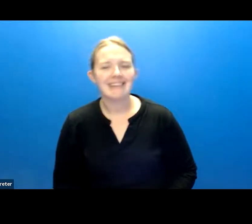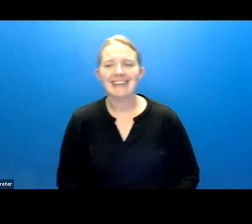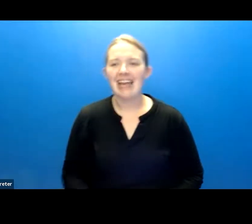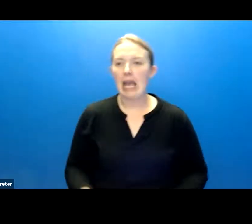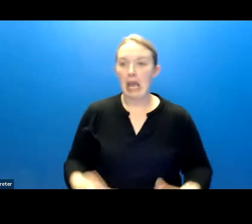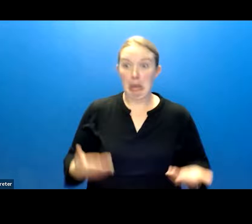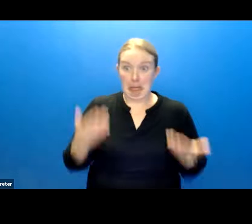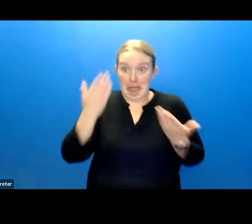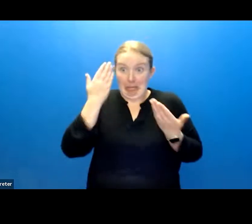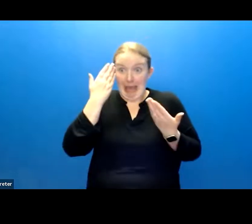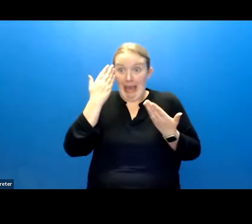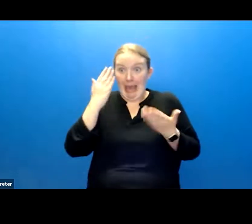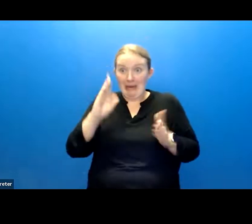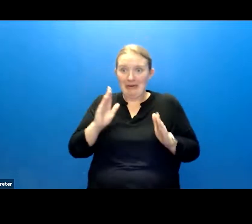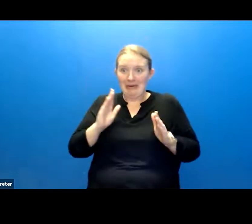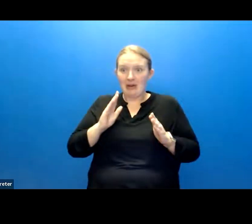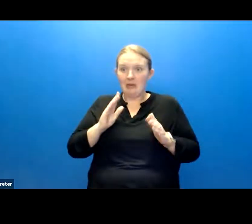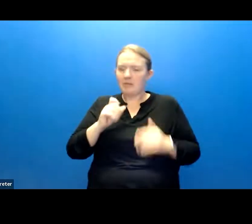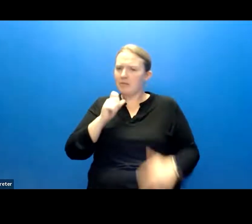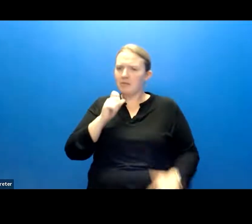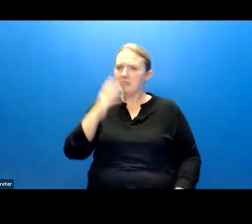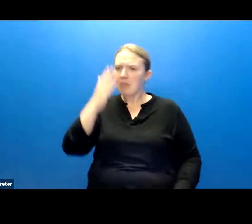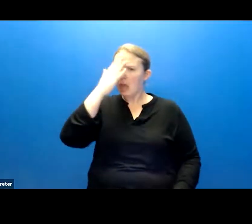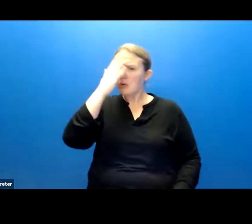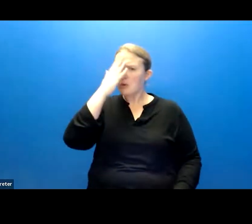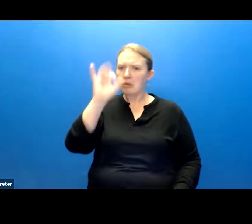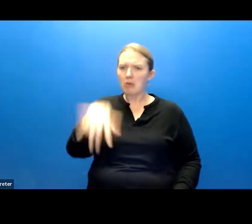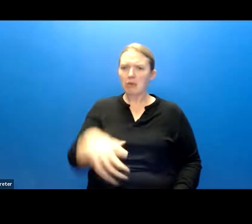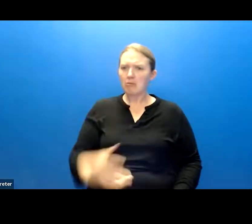I don't know if he's able to. I'm not familiar with that.